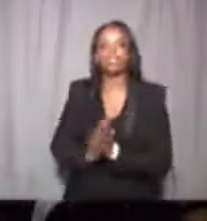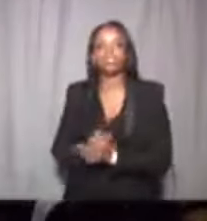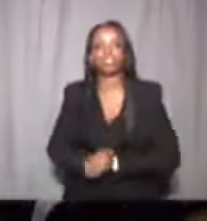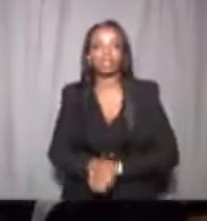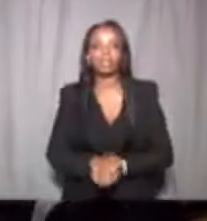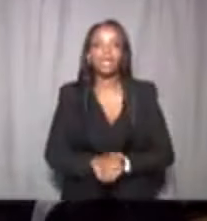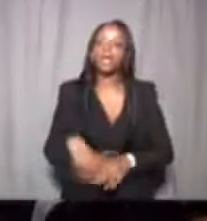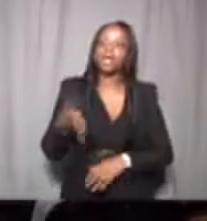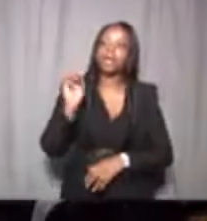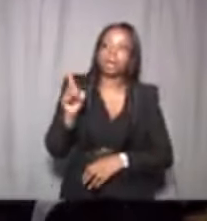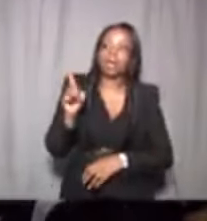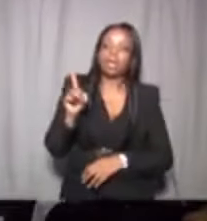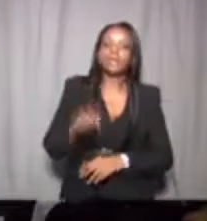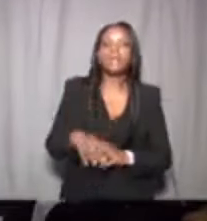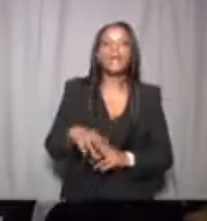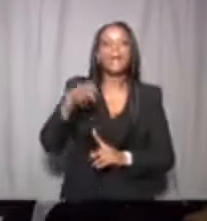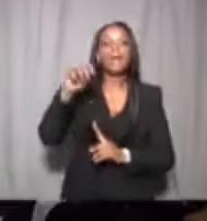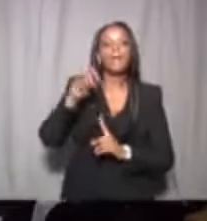Premier.